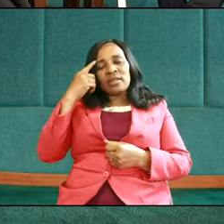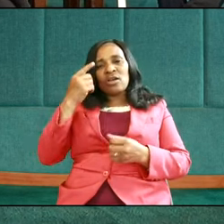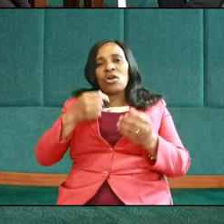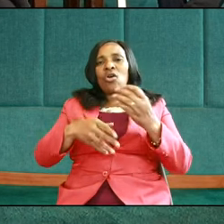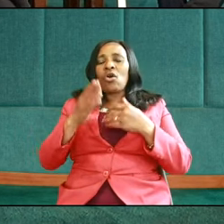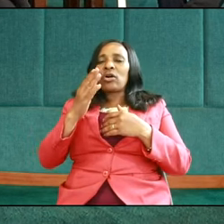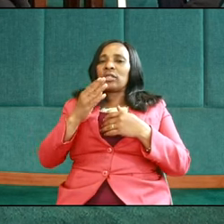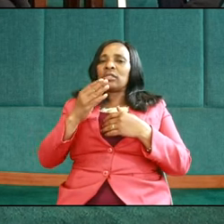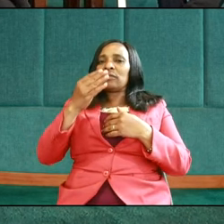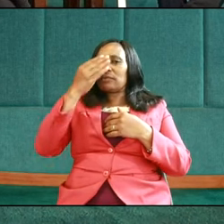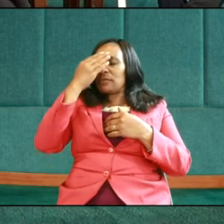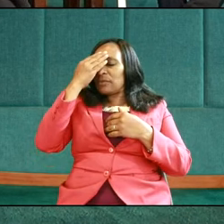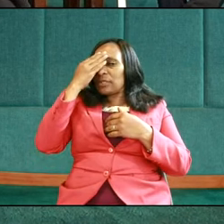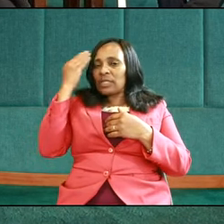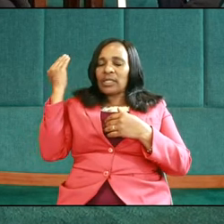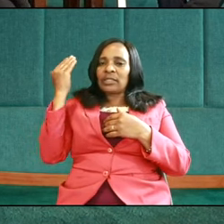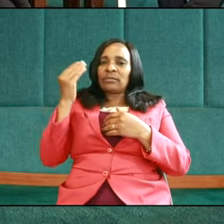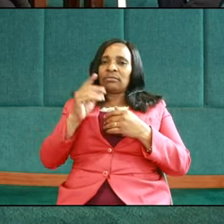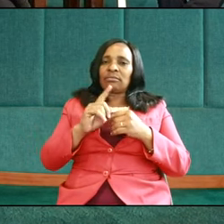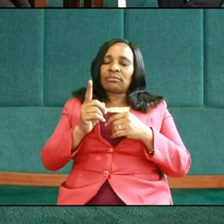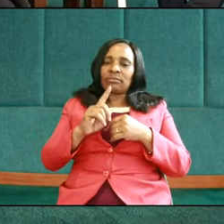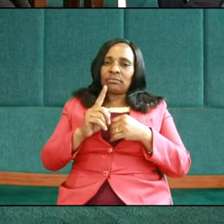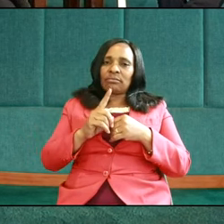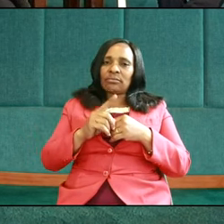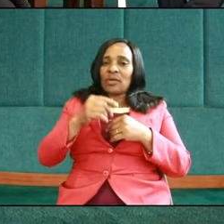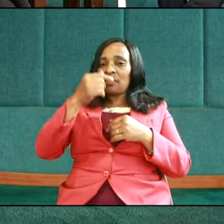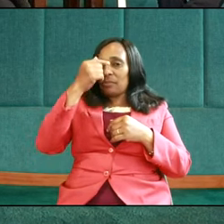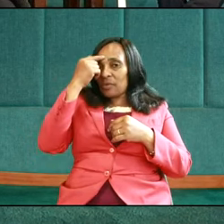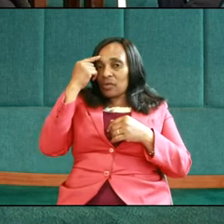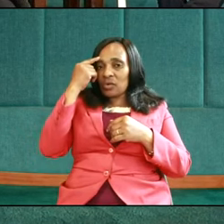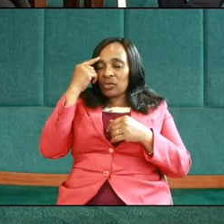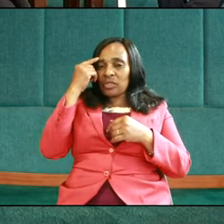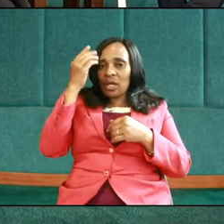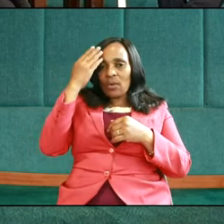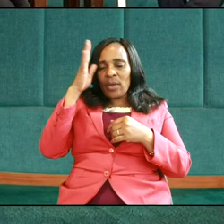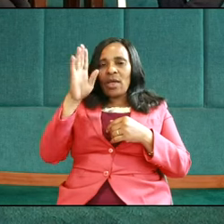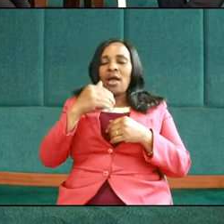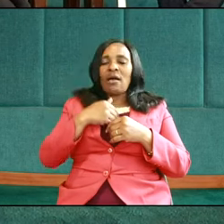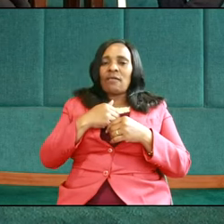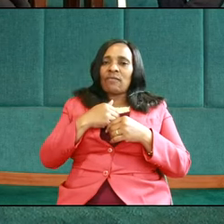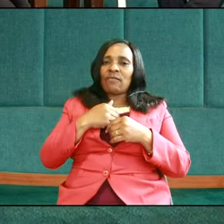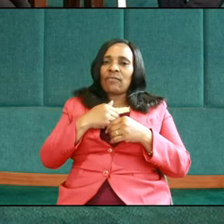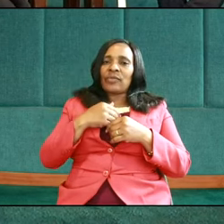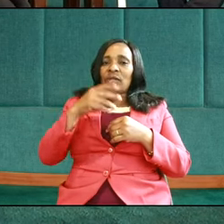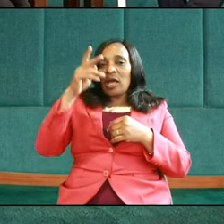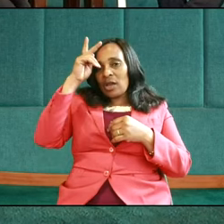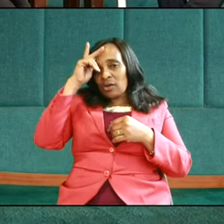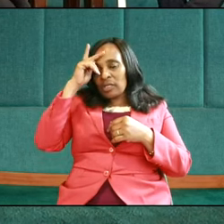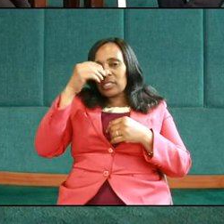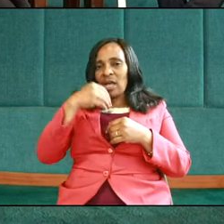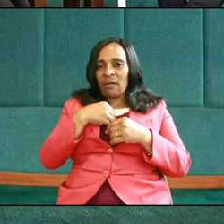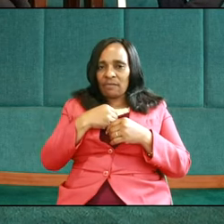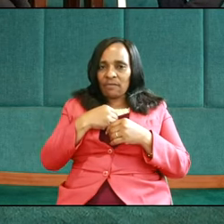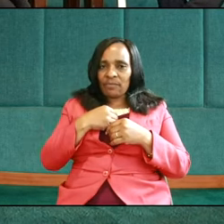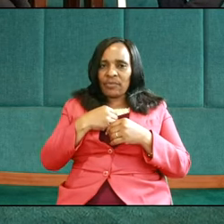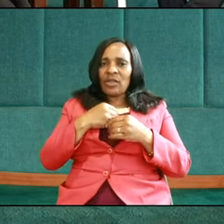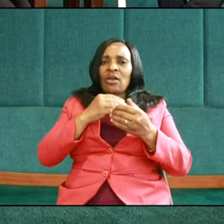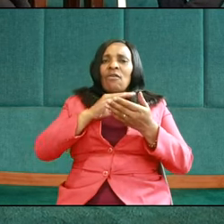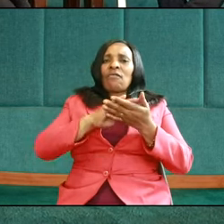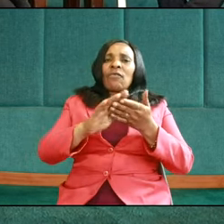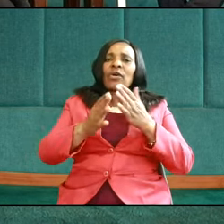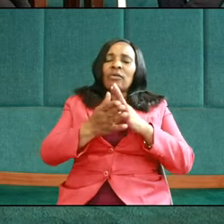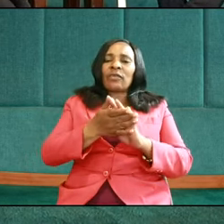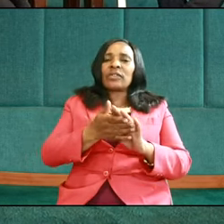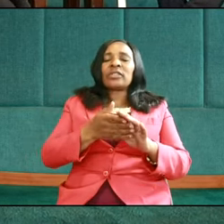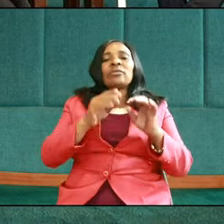doesn't forget, because he's aware of it. There's knowledge of it. Forgiveness, of course,